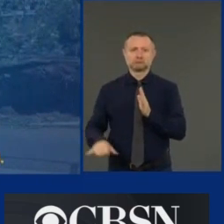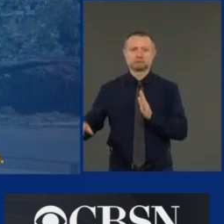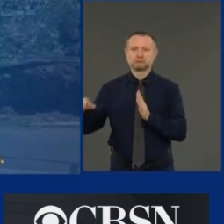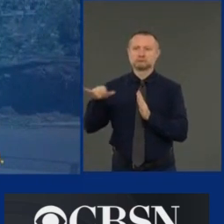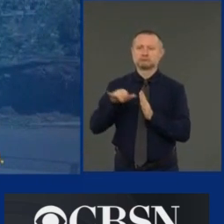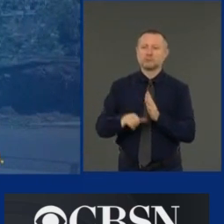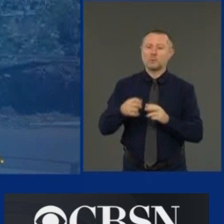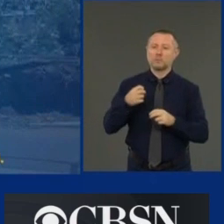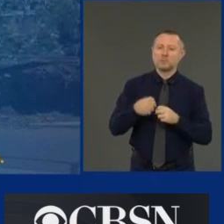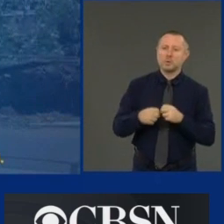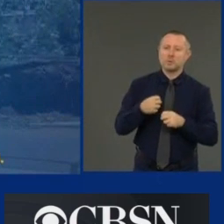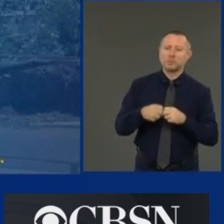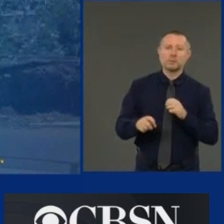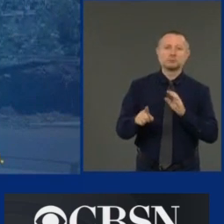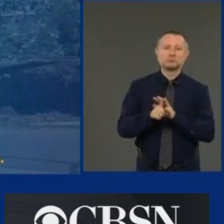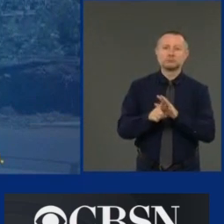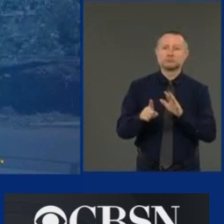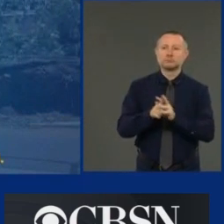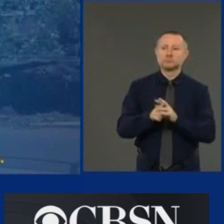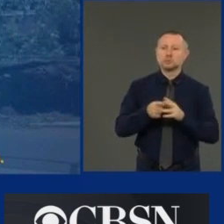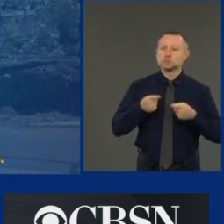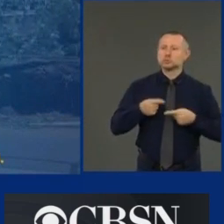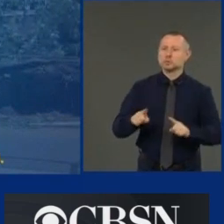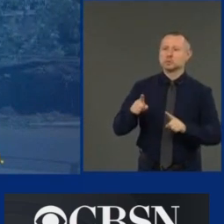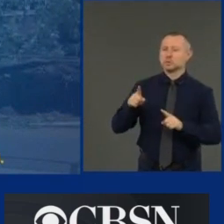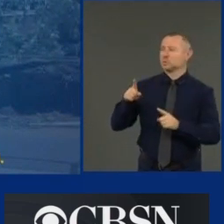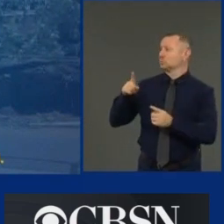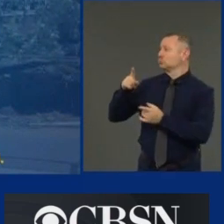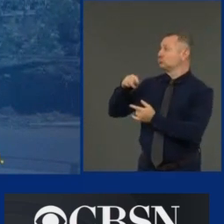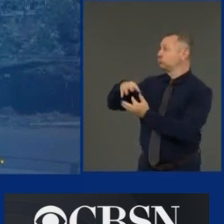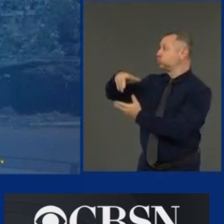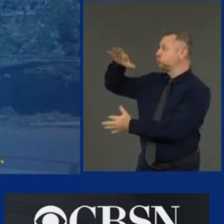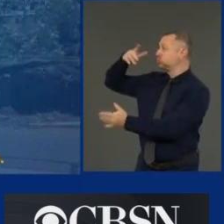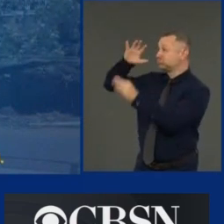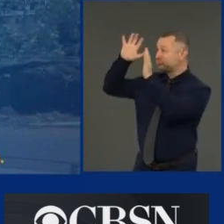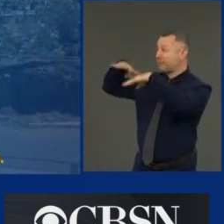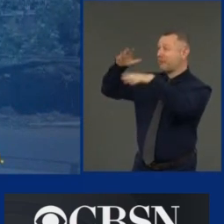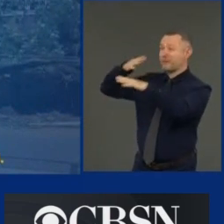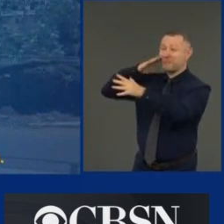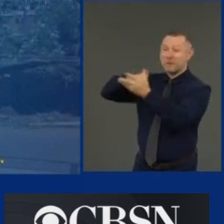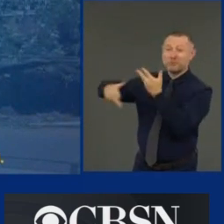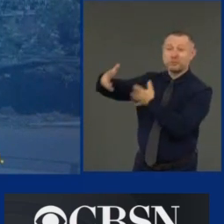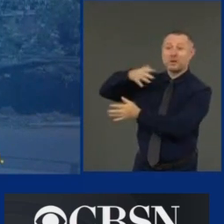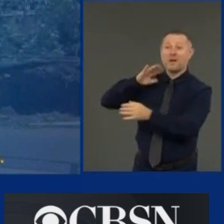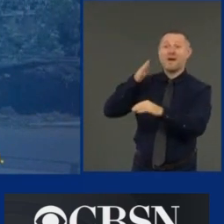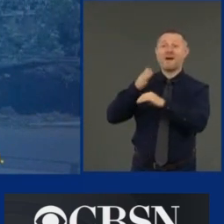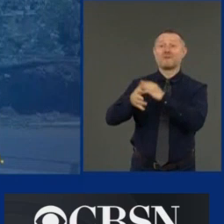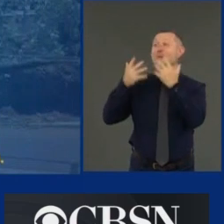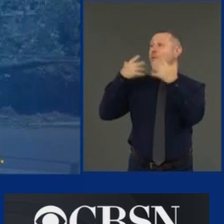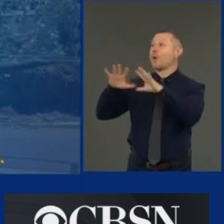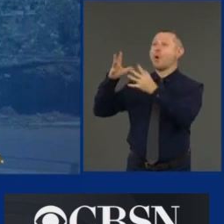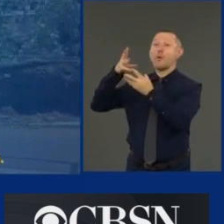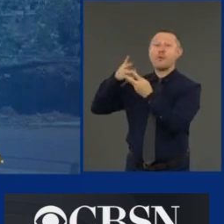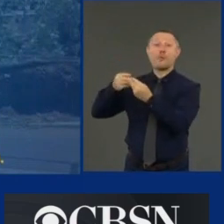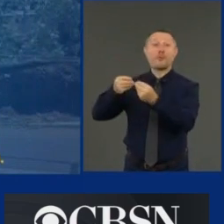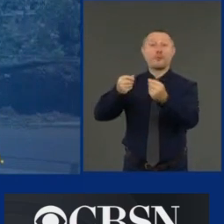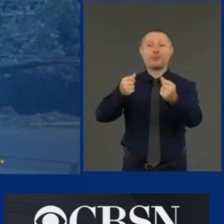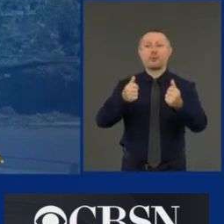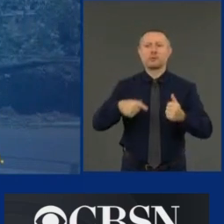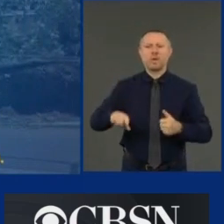problems during the storm and in the aftermath. We know these storms are going to